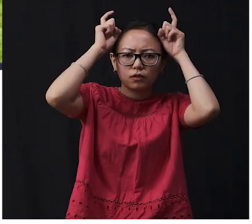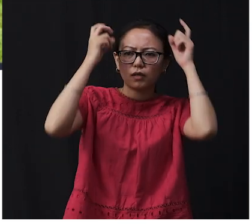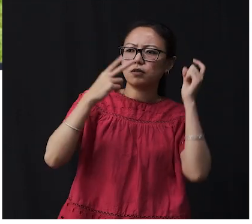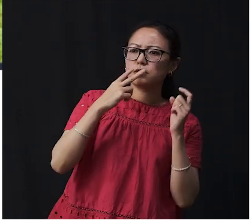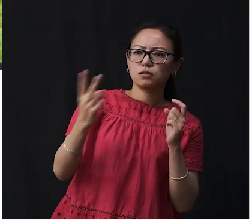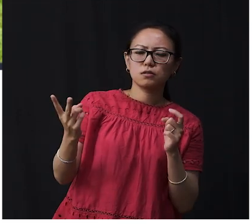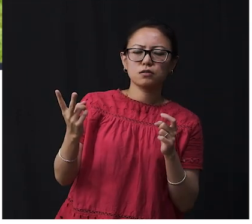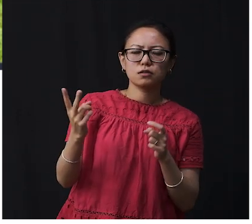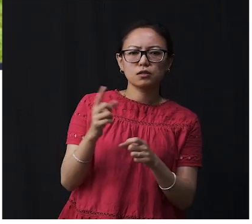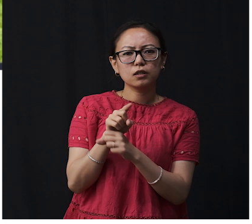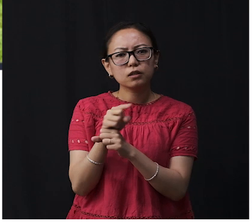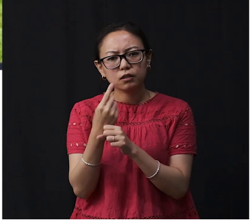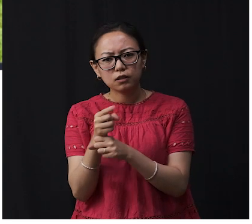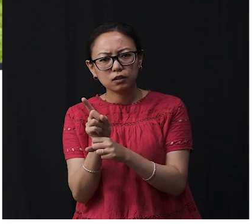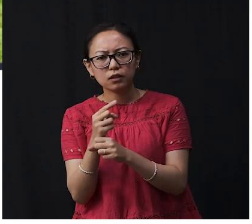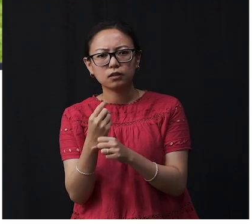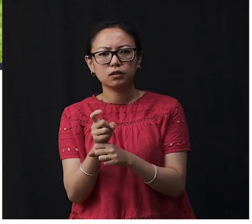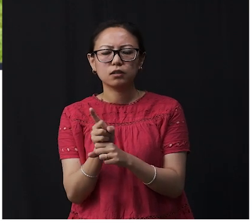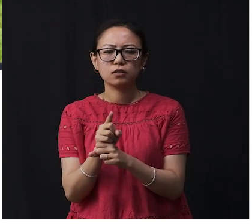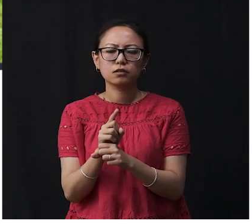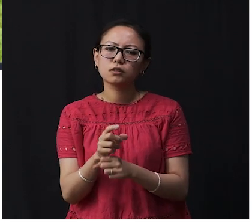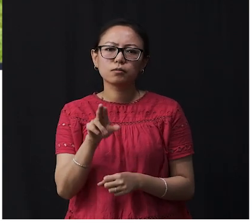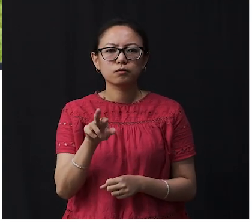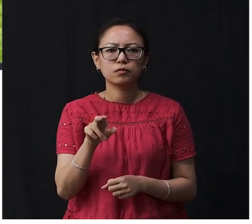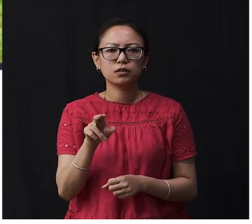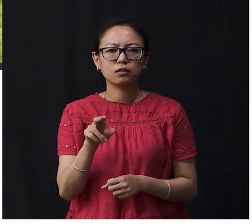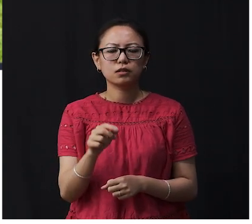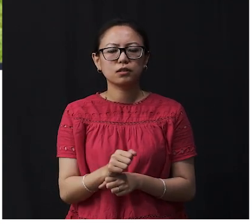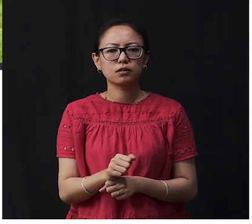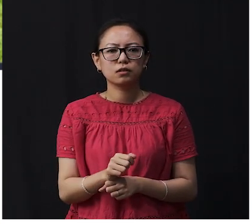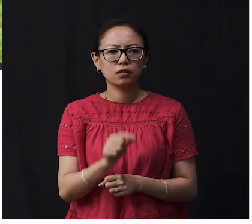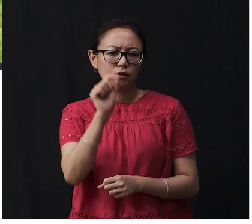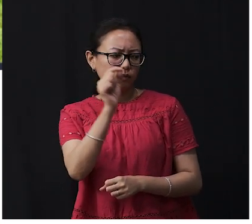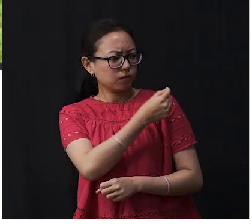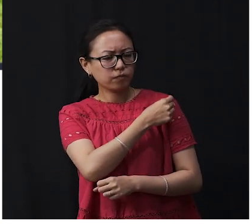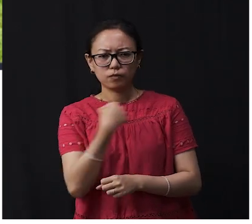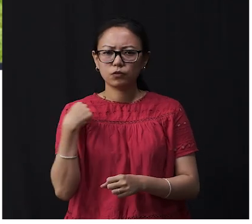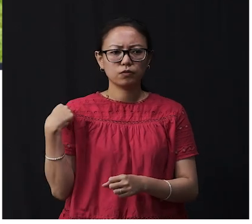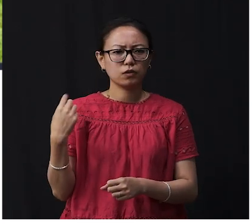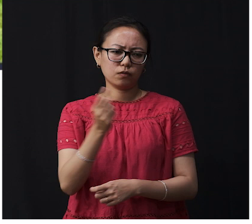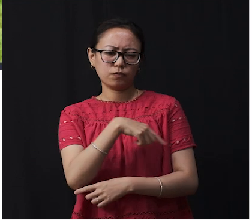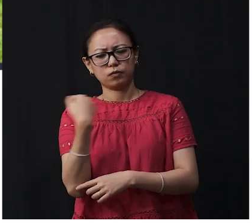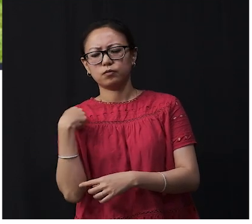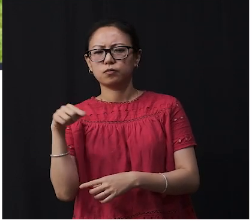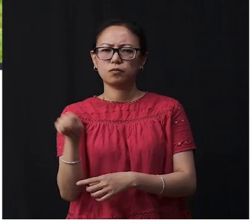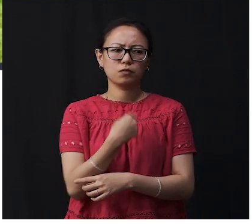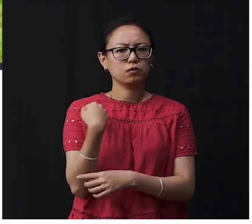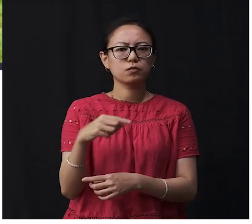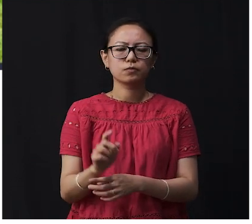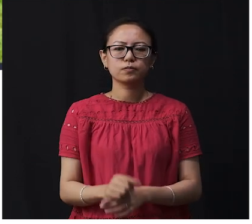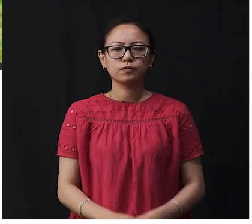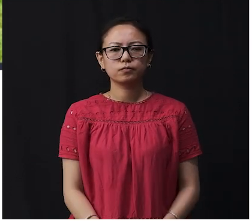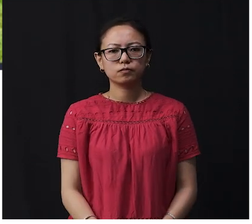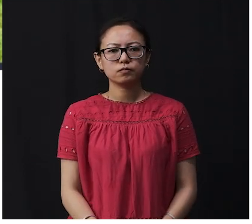tail. So when you see a cow doing that, that means it is nothing but they're just chasing away the flies on their